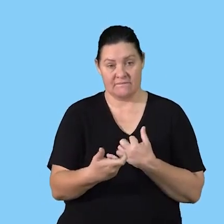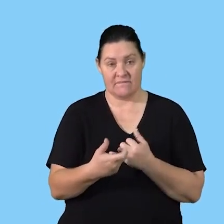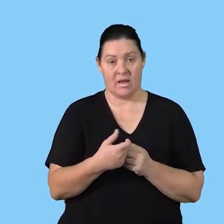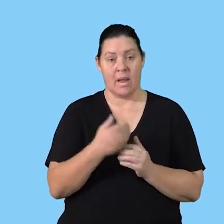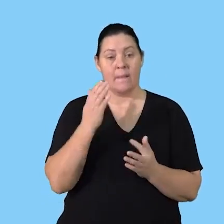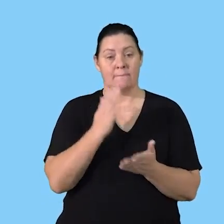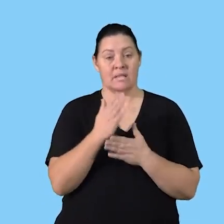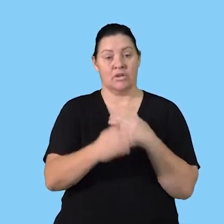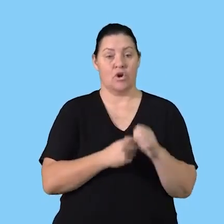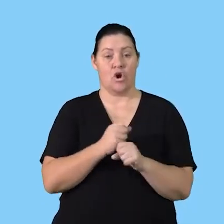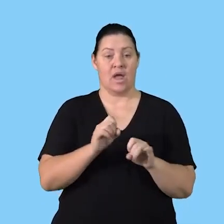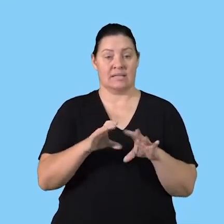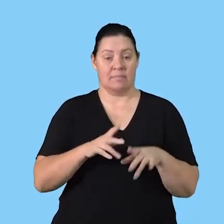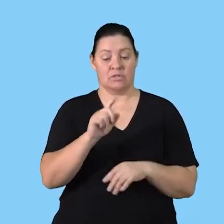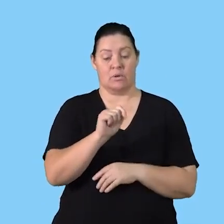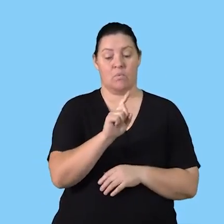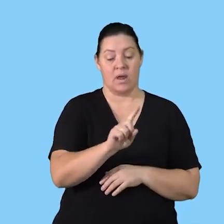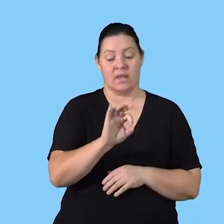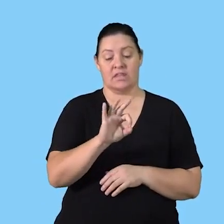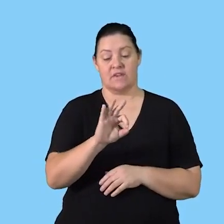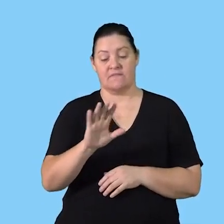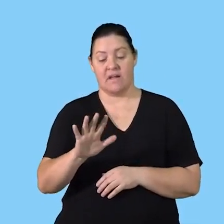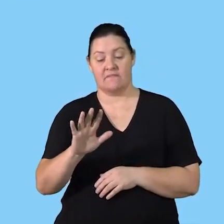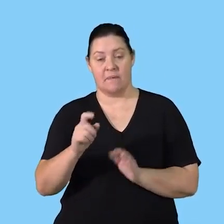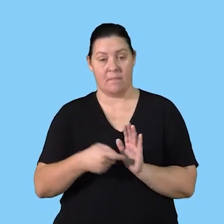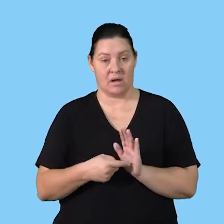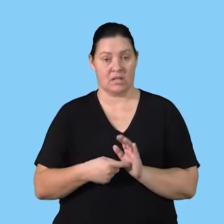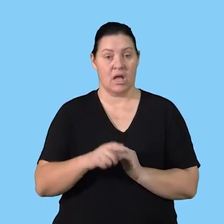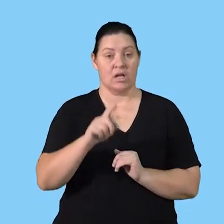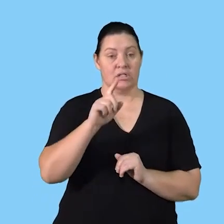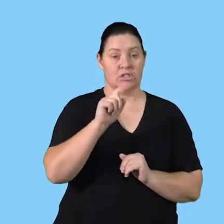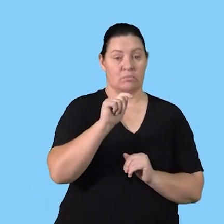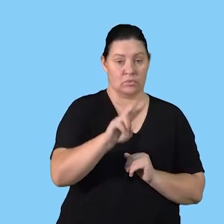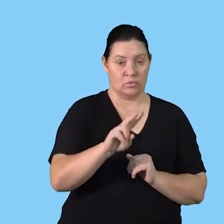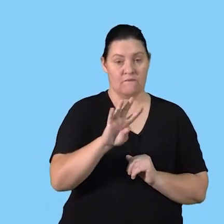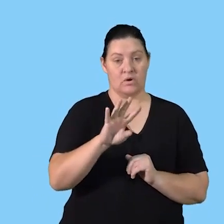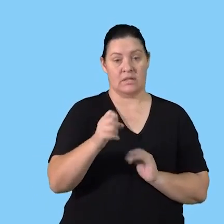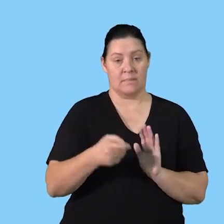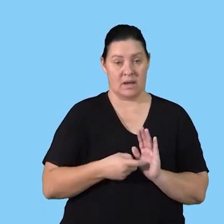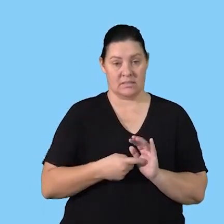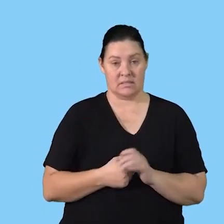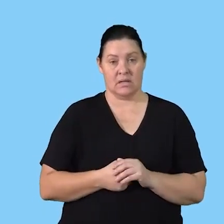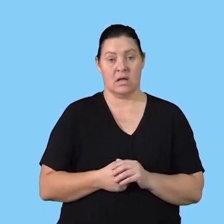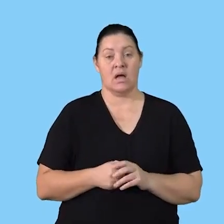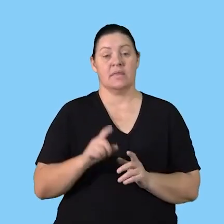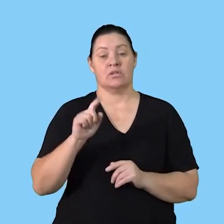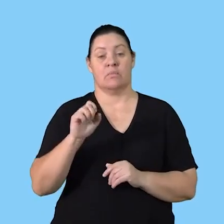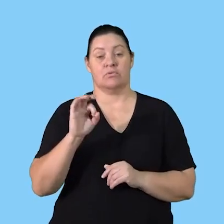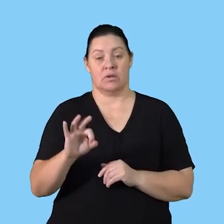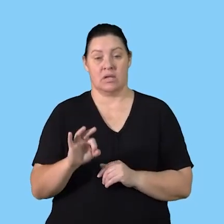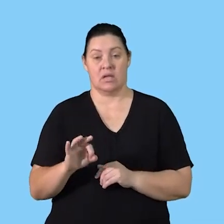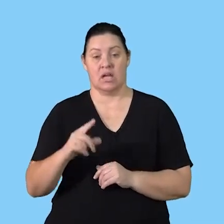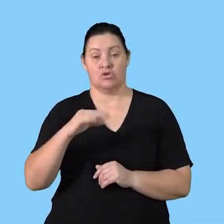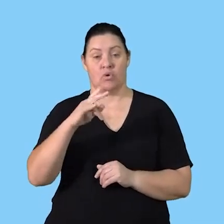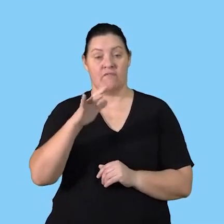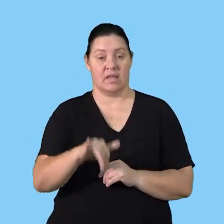our mid-year exam, term 1, 35 marks, and term 2, 40 marks. Then term 3,